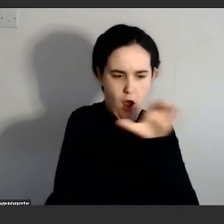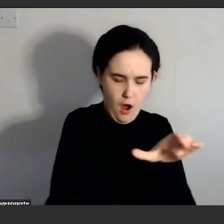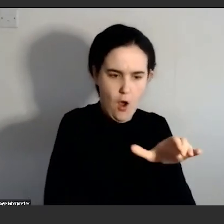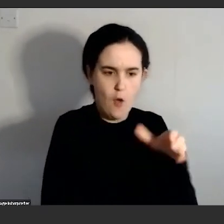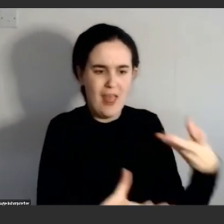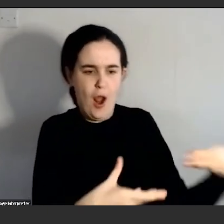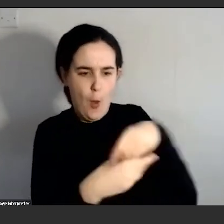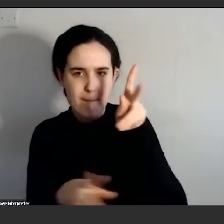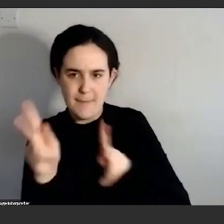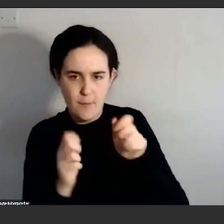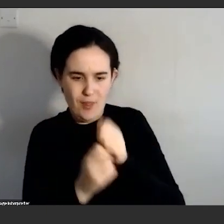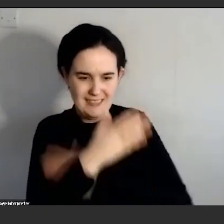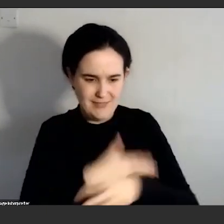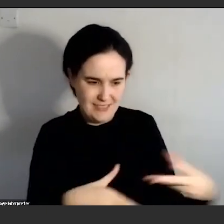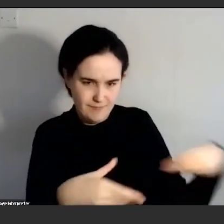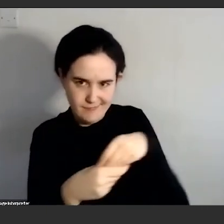it is right now.